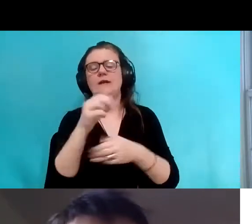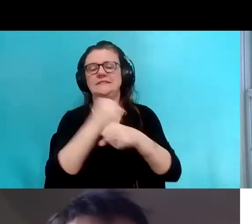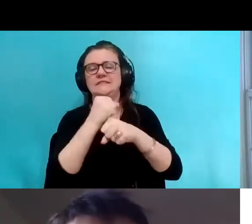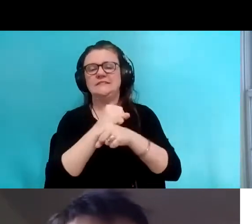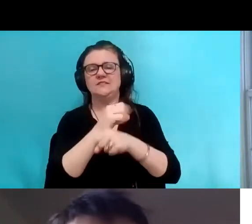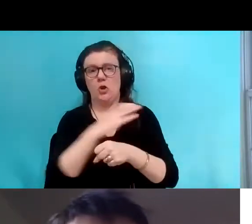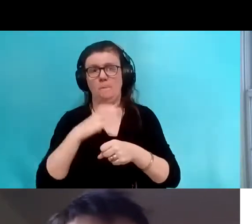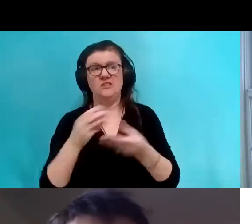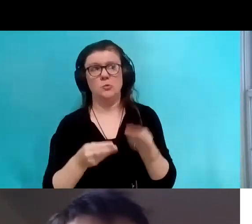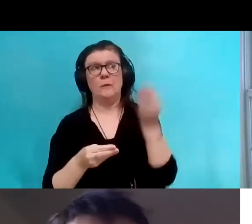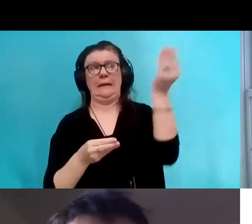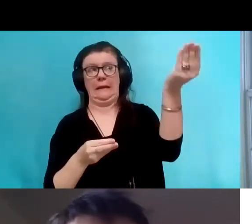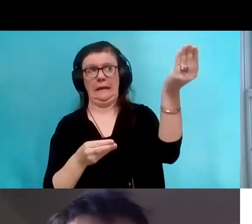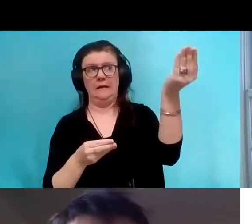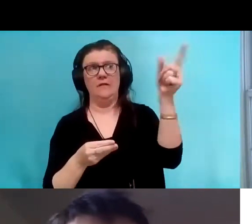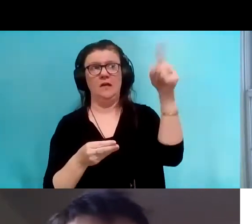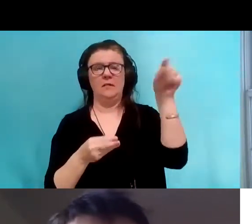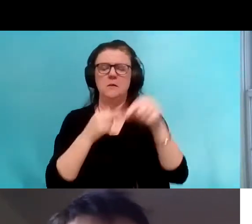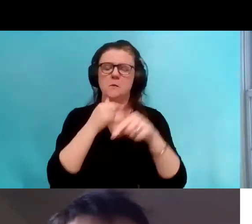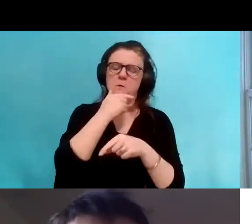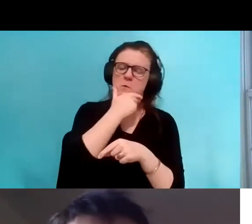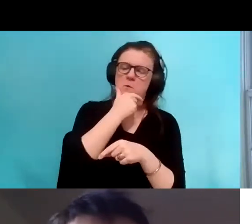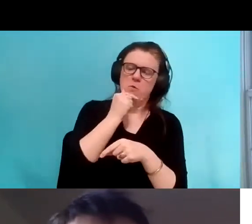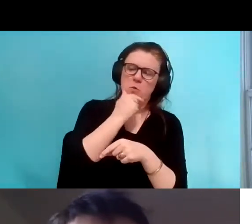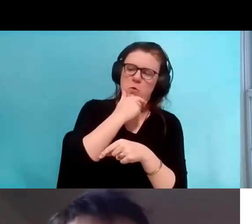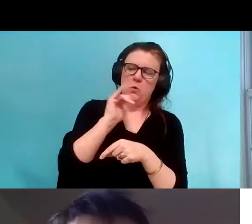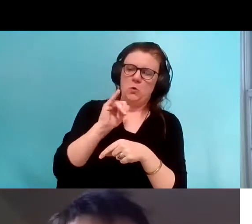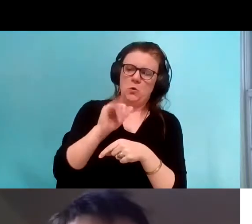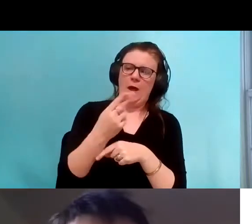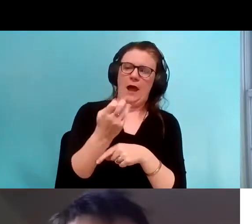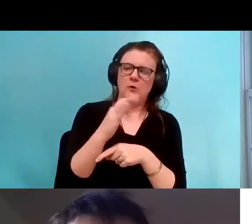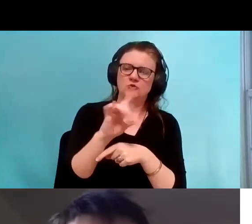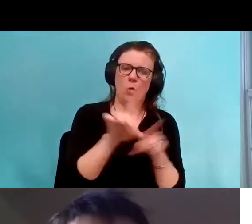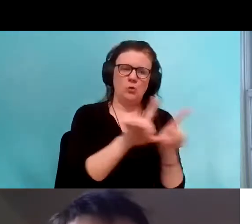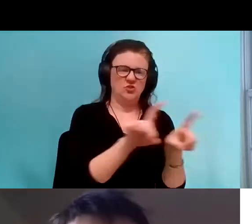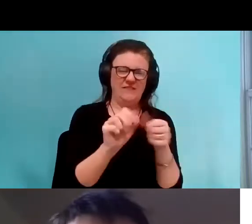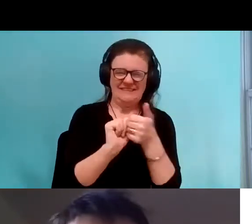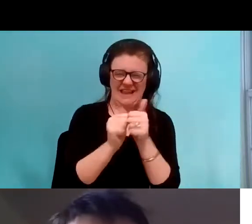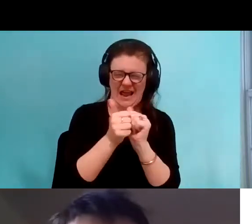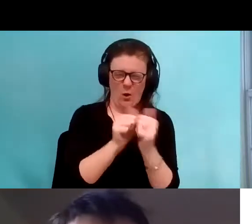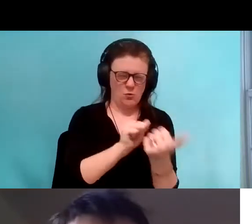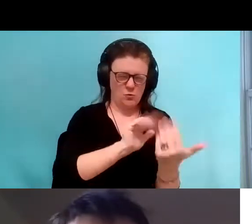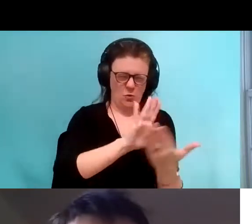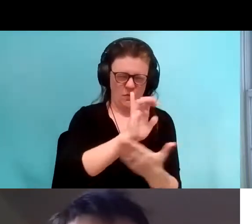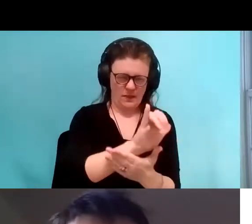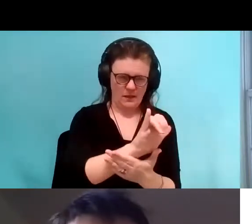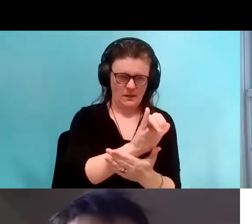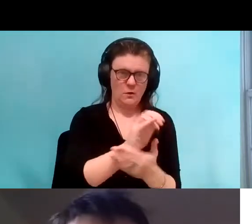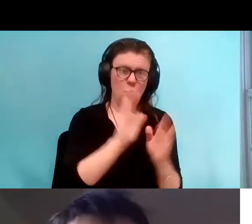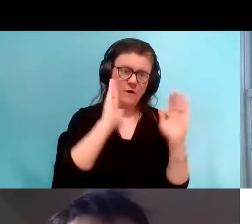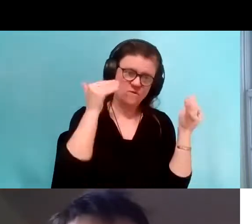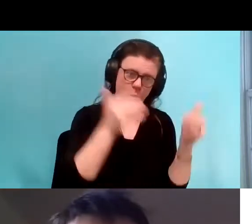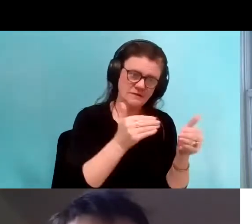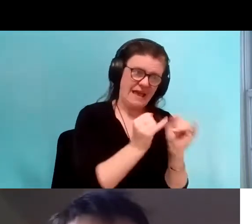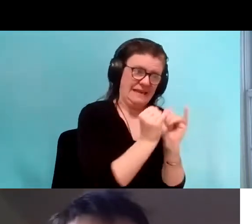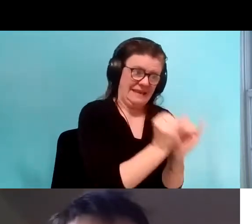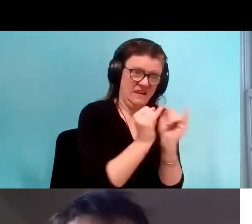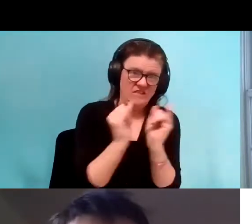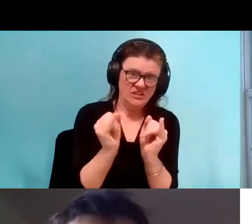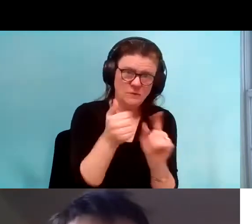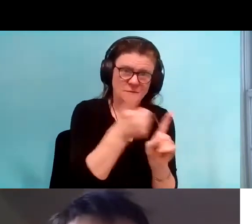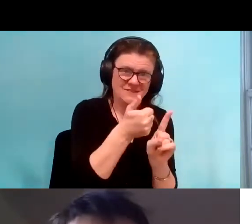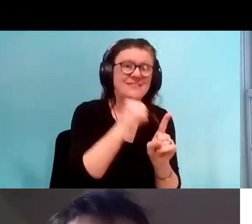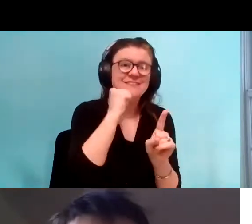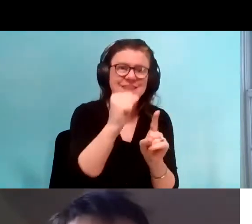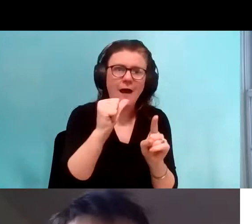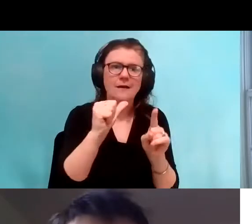lot of food for thought on how do you do household surveys that look at individuals rather than households, if you will,